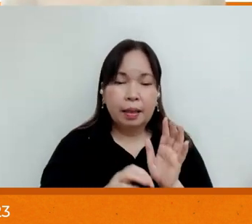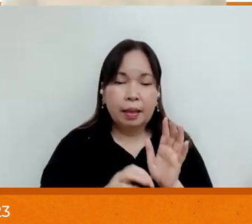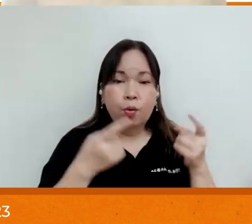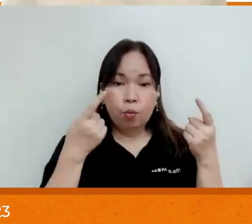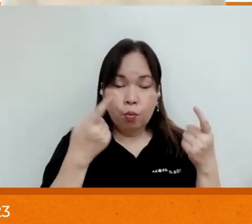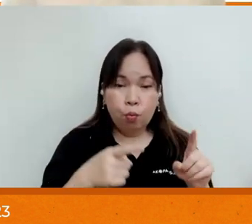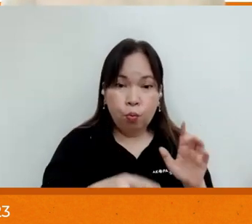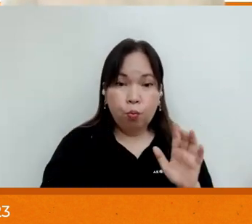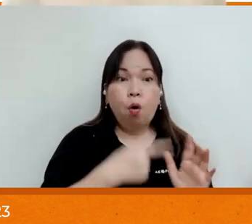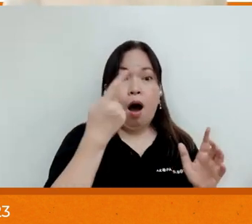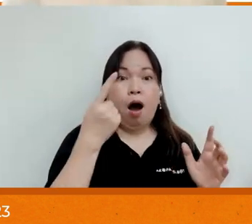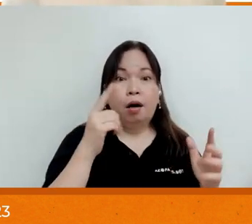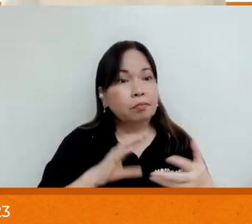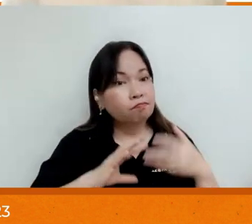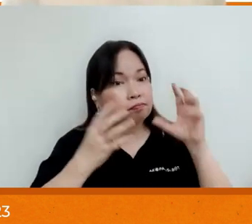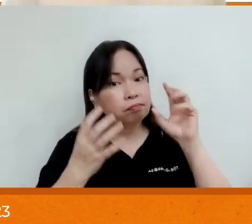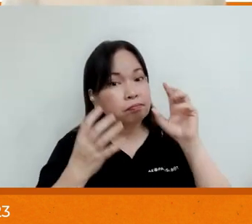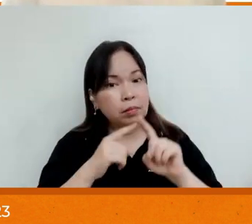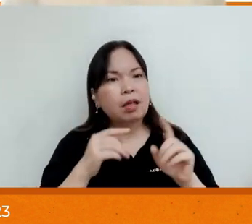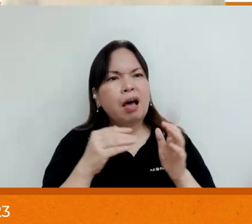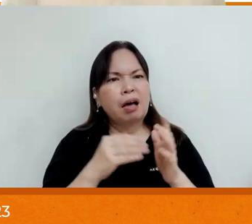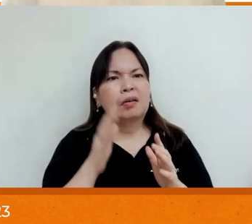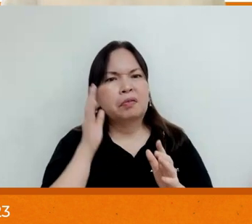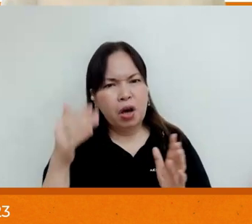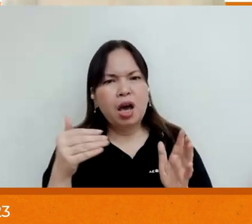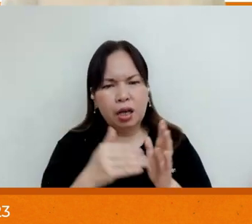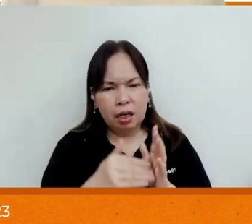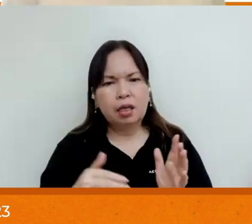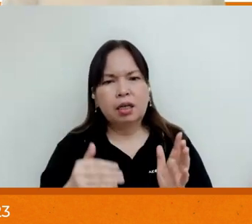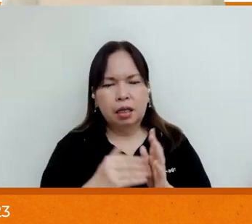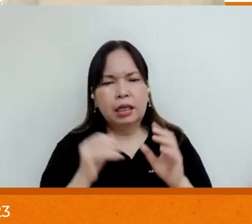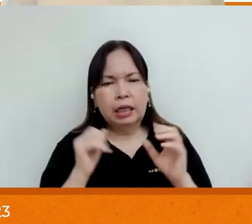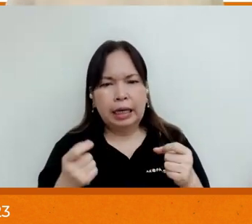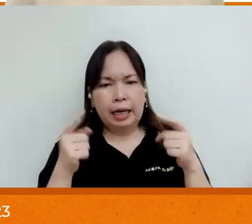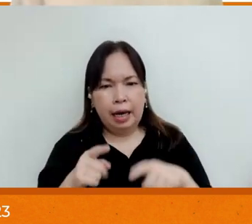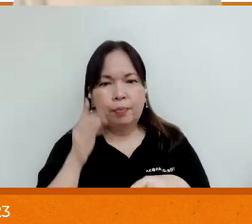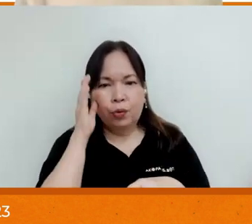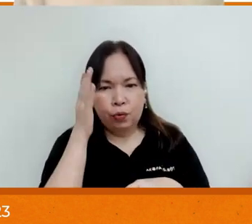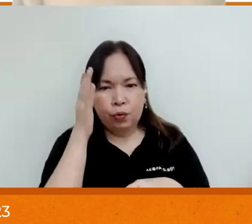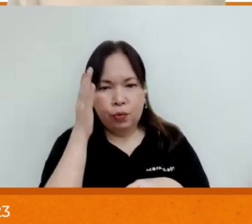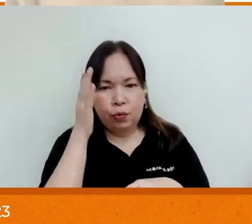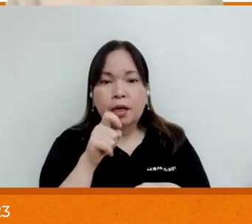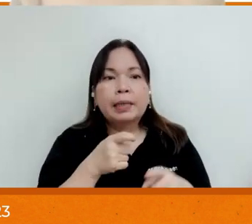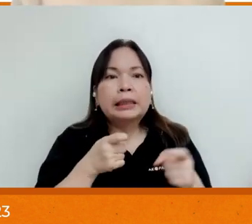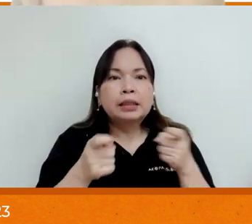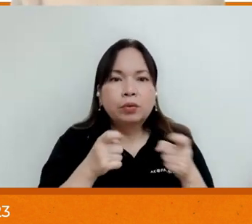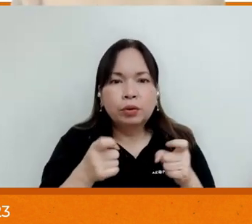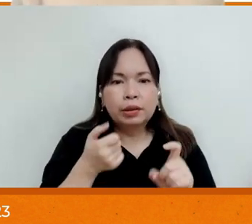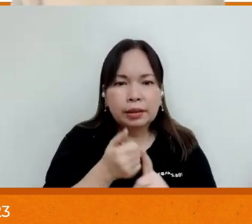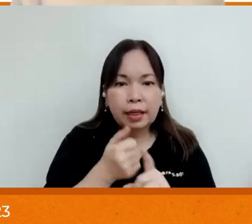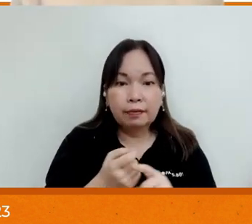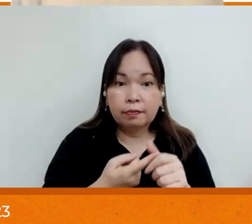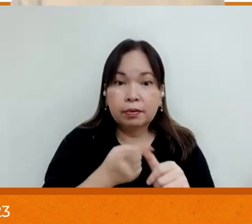an episode, you are more at risk to experience it in the future. But that is why it has to be addressed the first moment